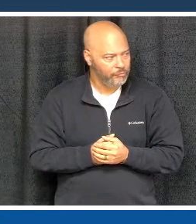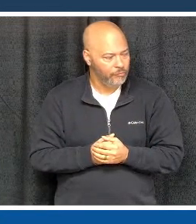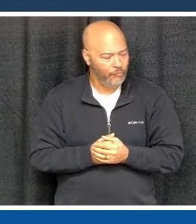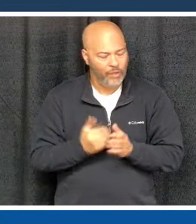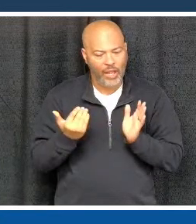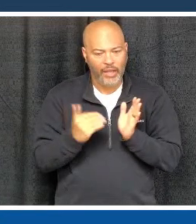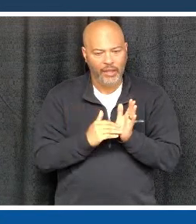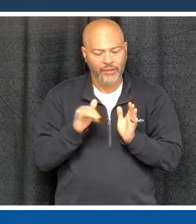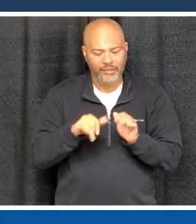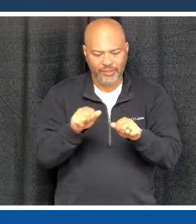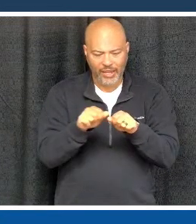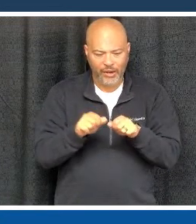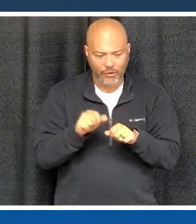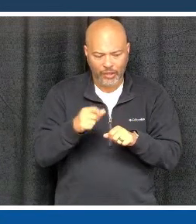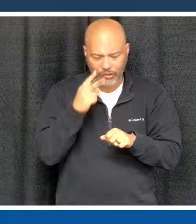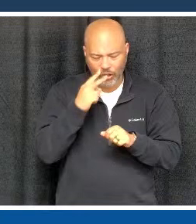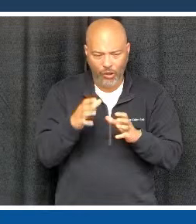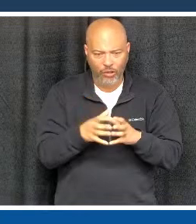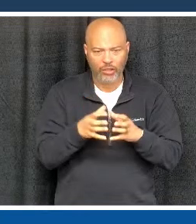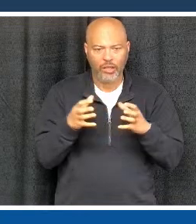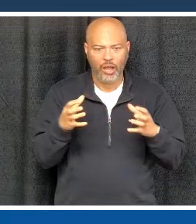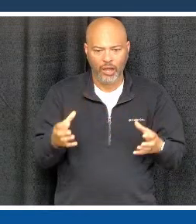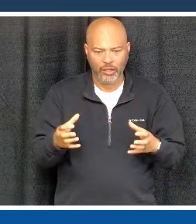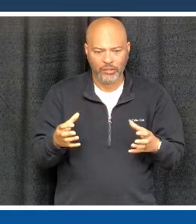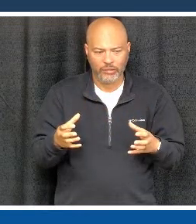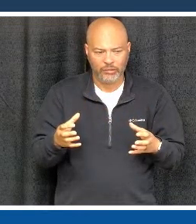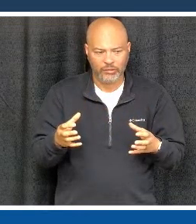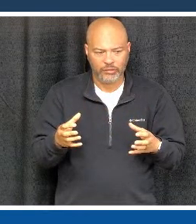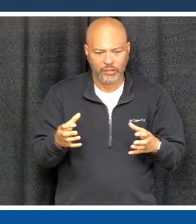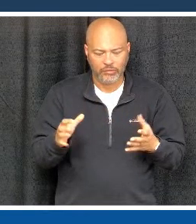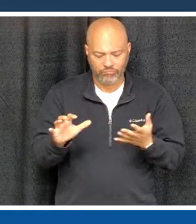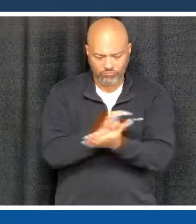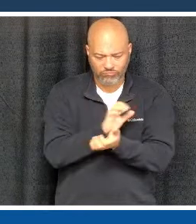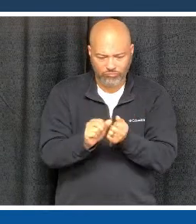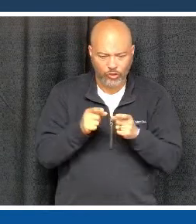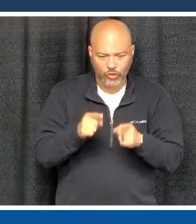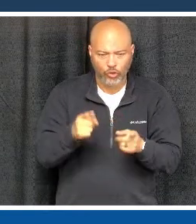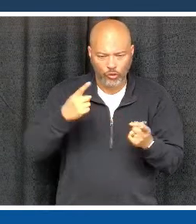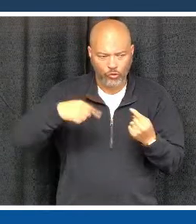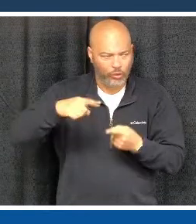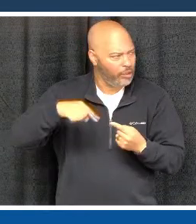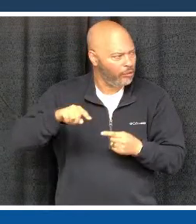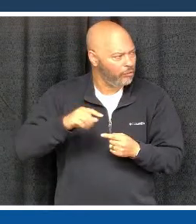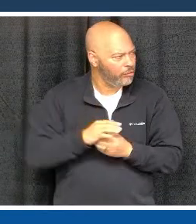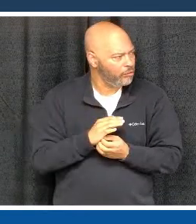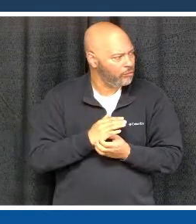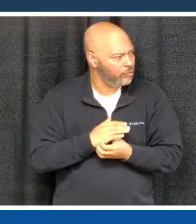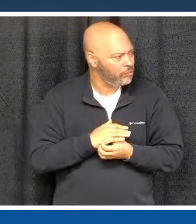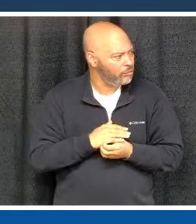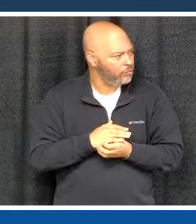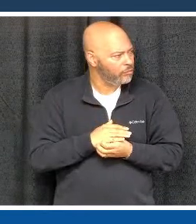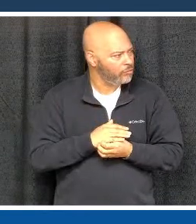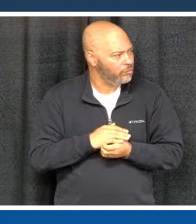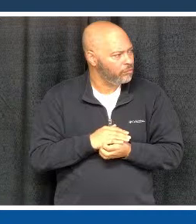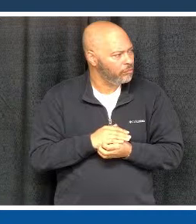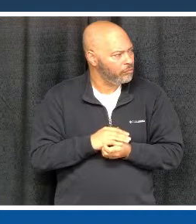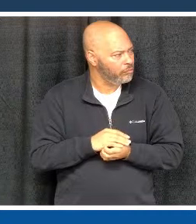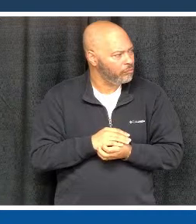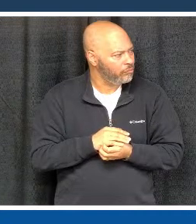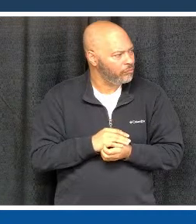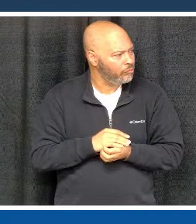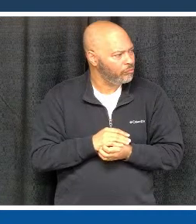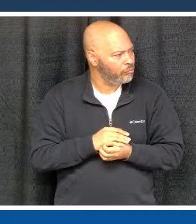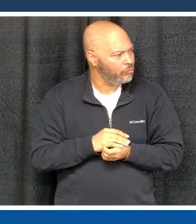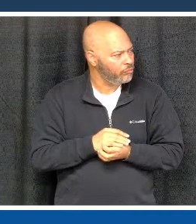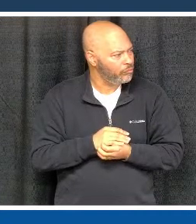Again, this is an area that saw significant devastation during the tornado. Let me back you up. I'm sorry. We've got, this